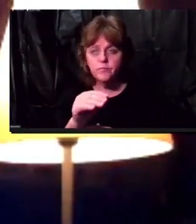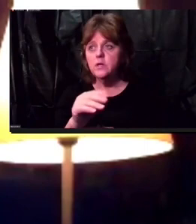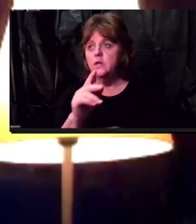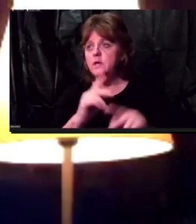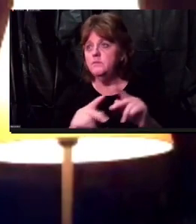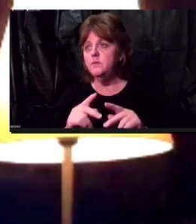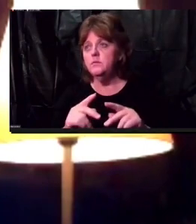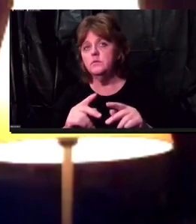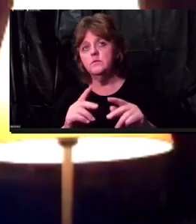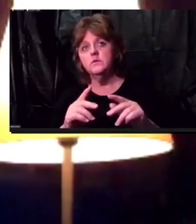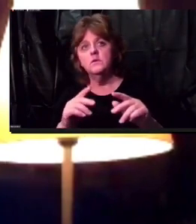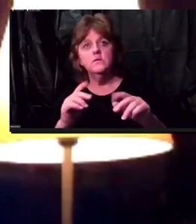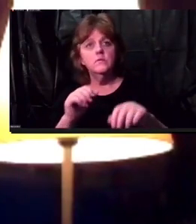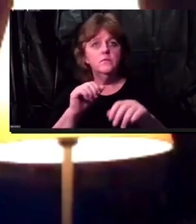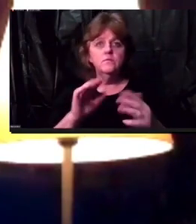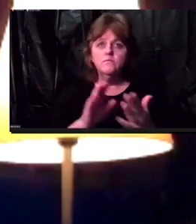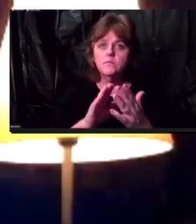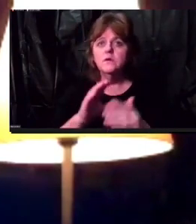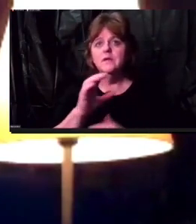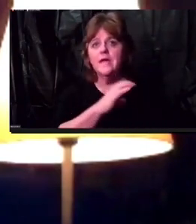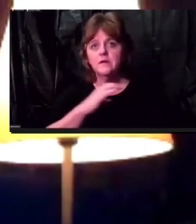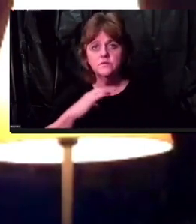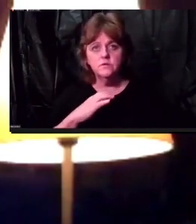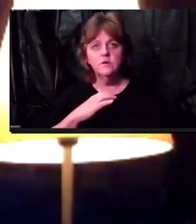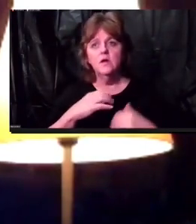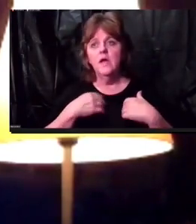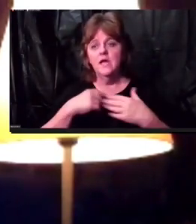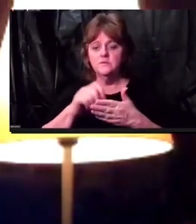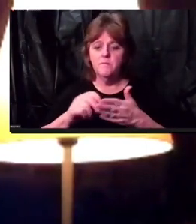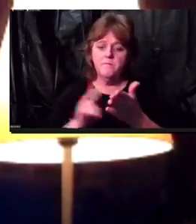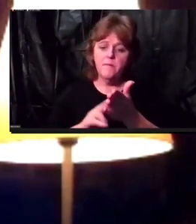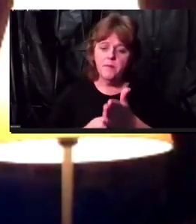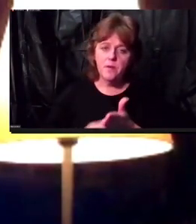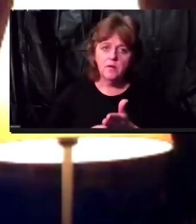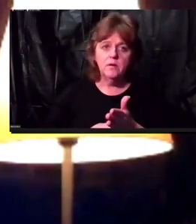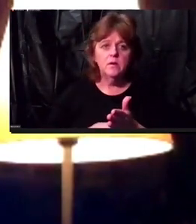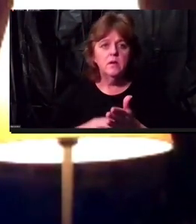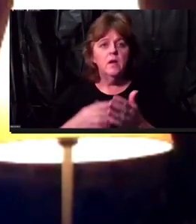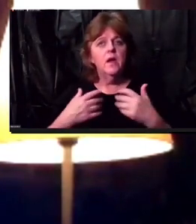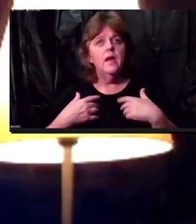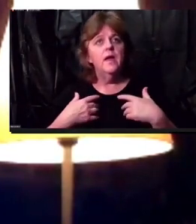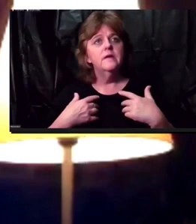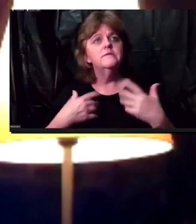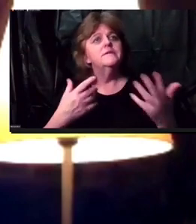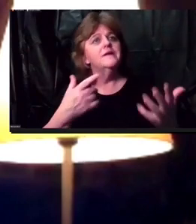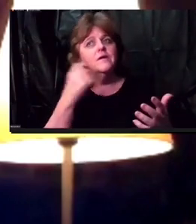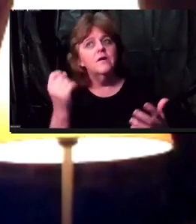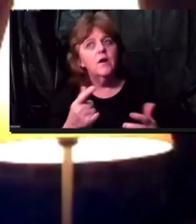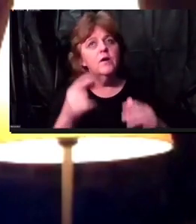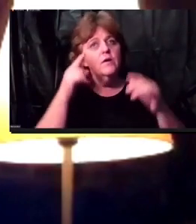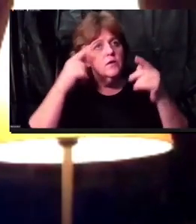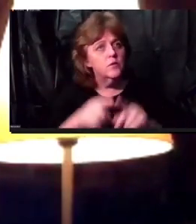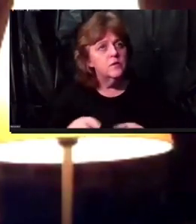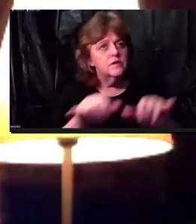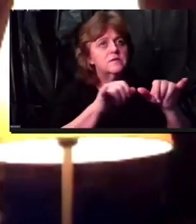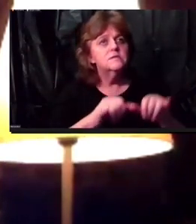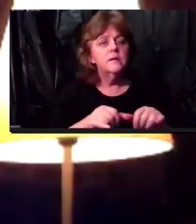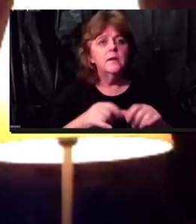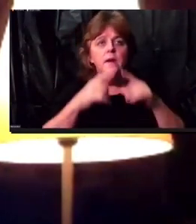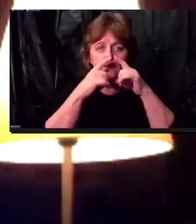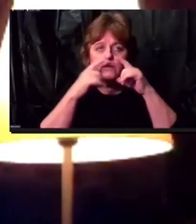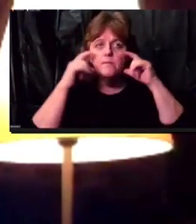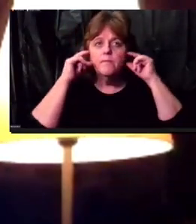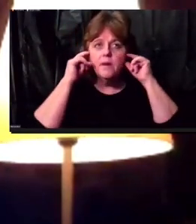in petitions, the demand was there for a mask ordinance.